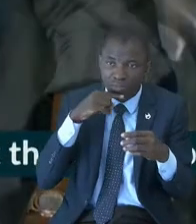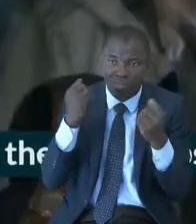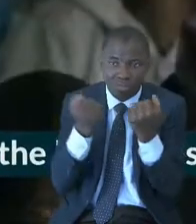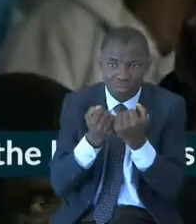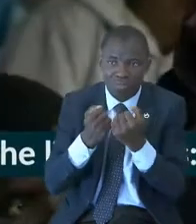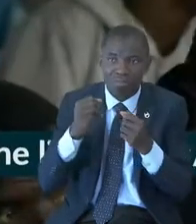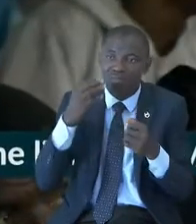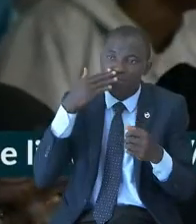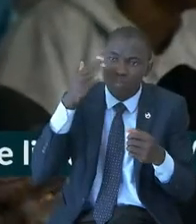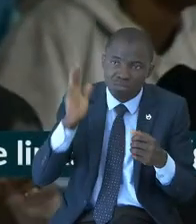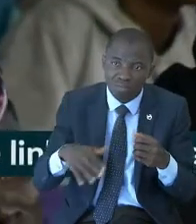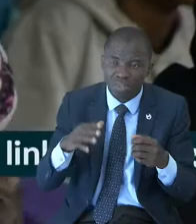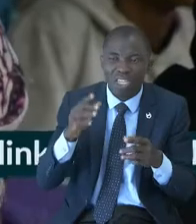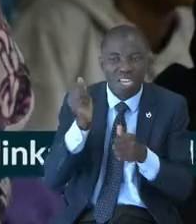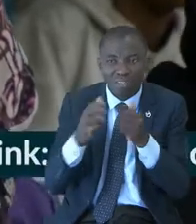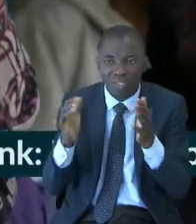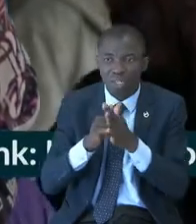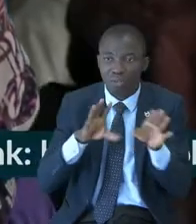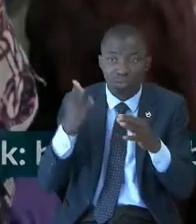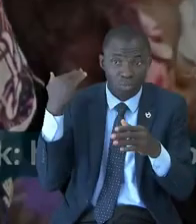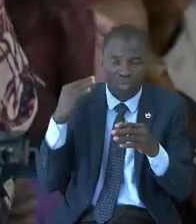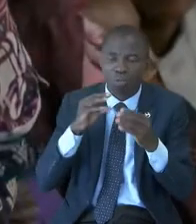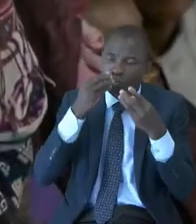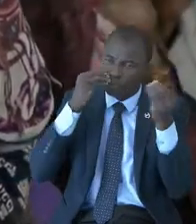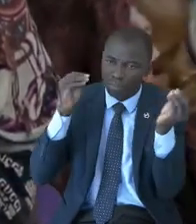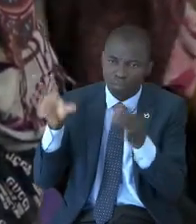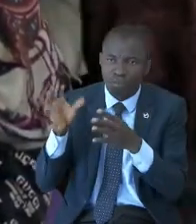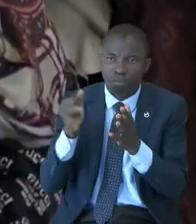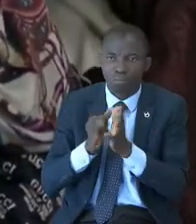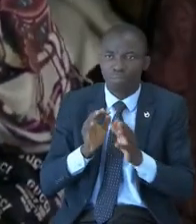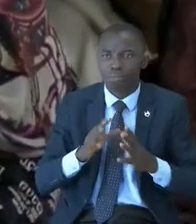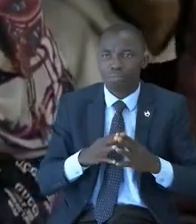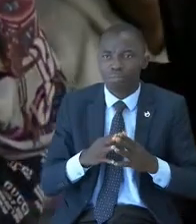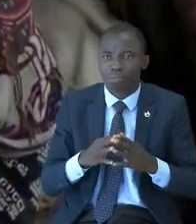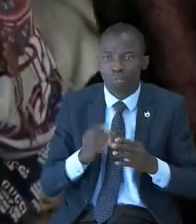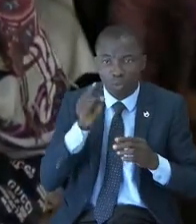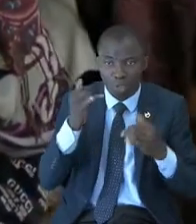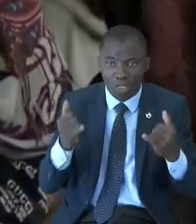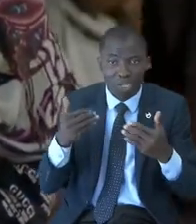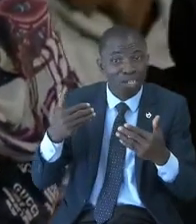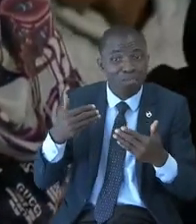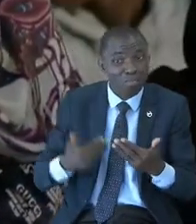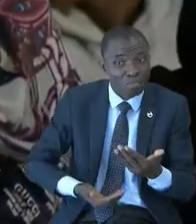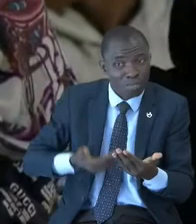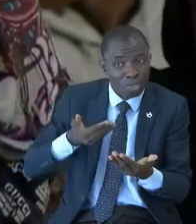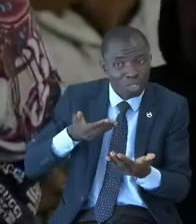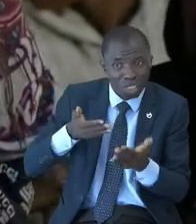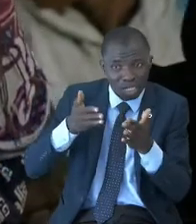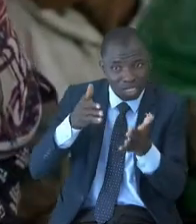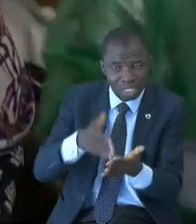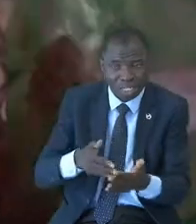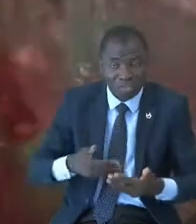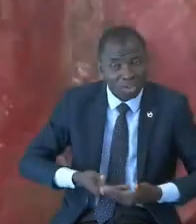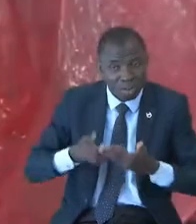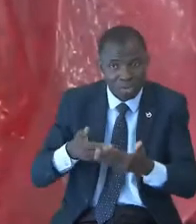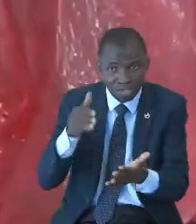screen, showing on the screen now, and fill the form so we can assist you further in